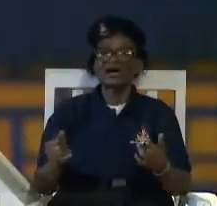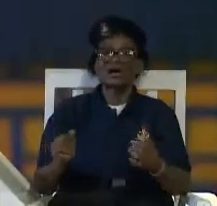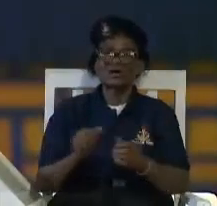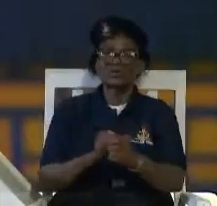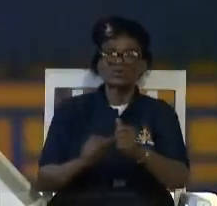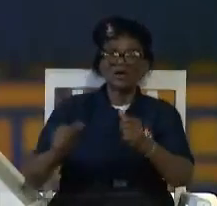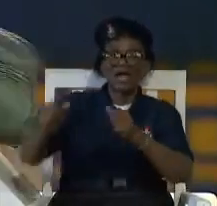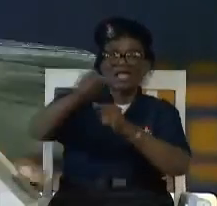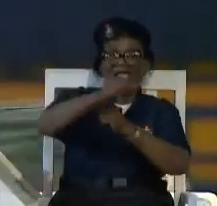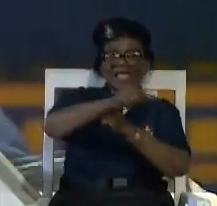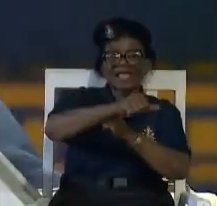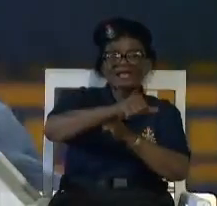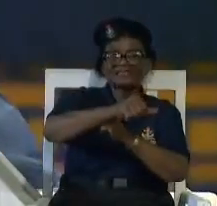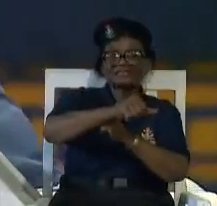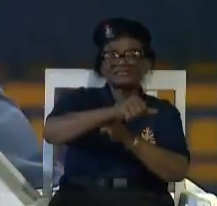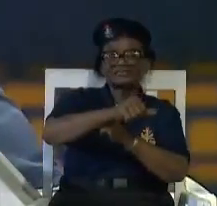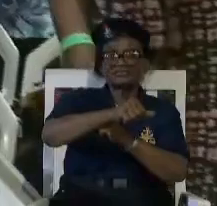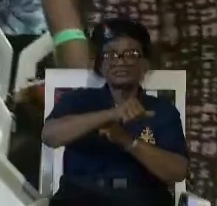ahead.